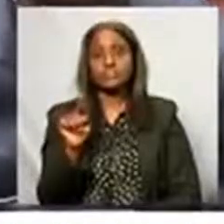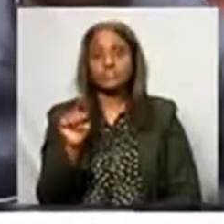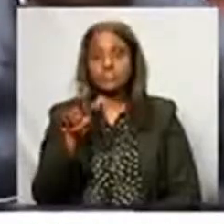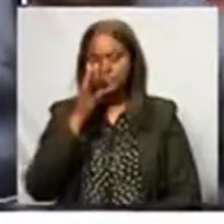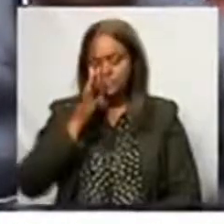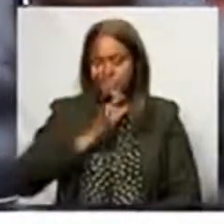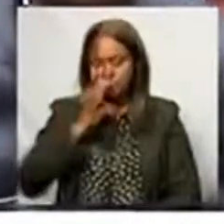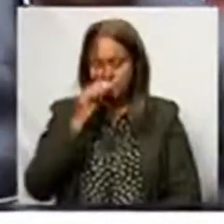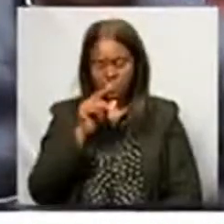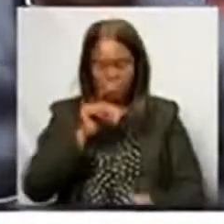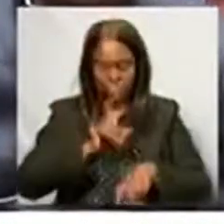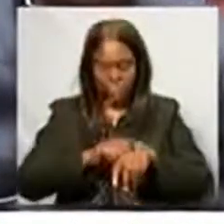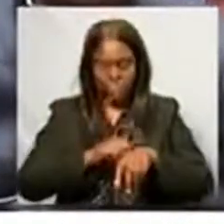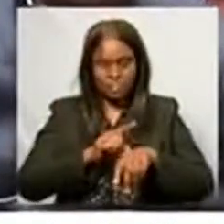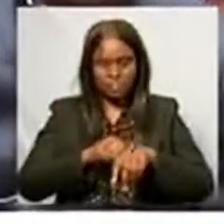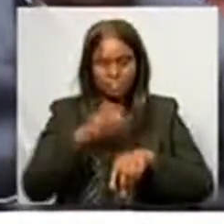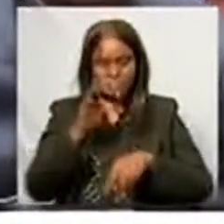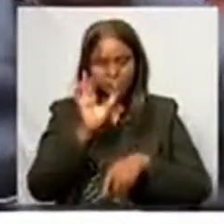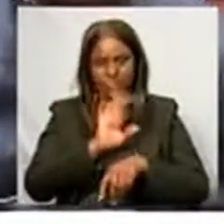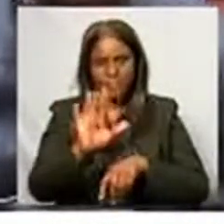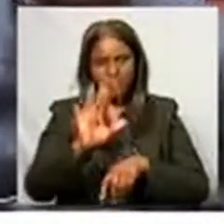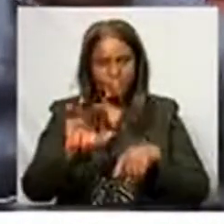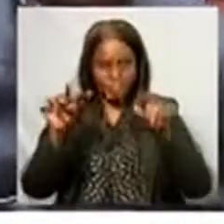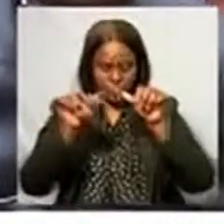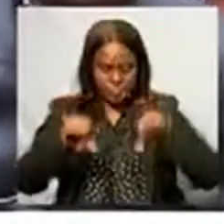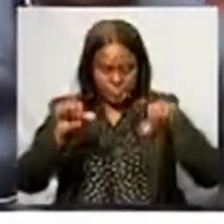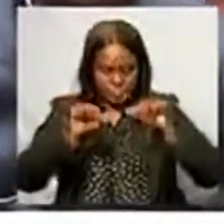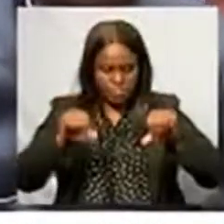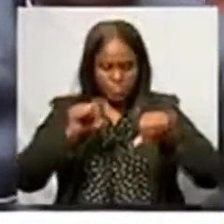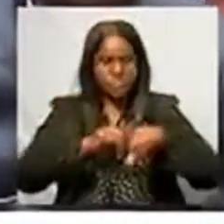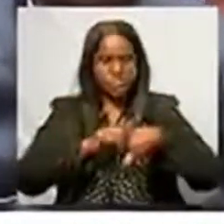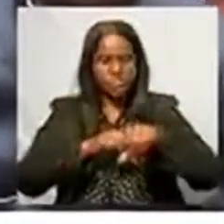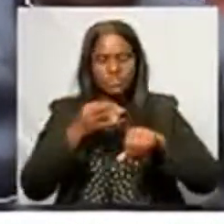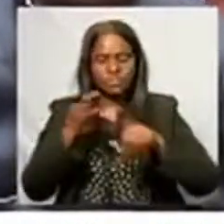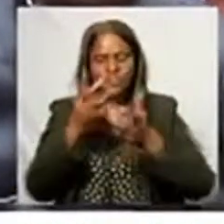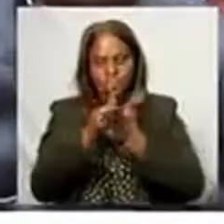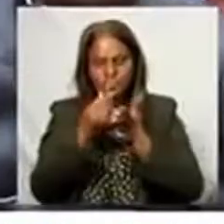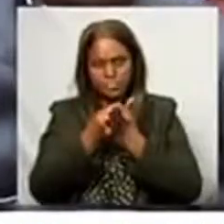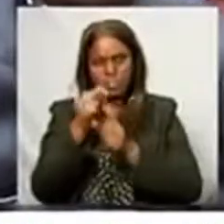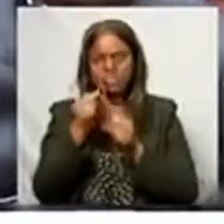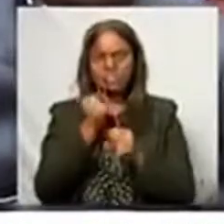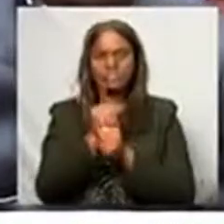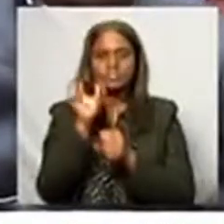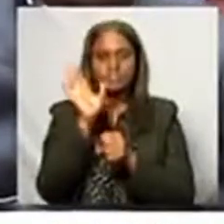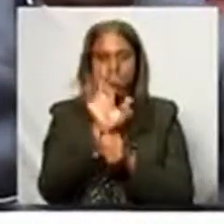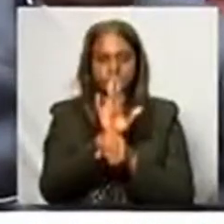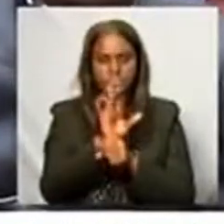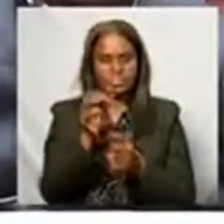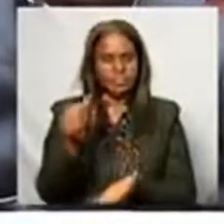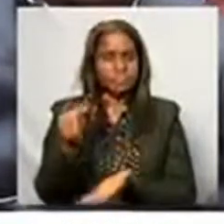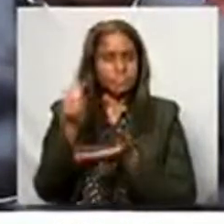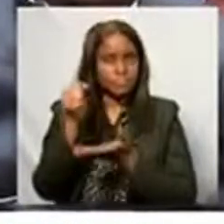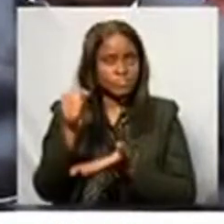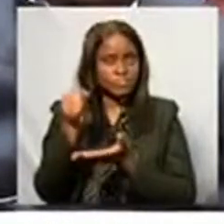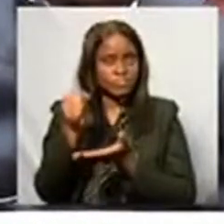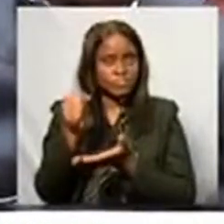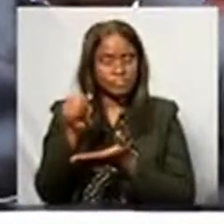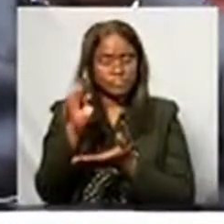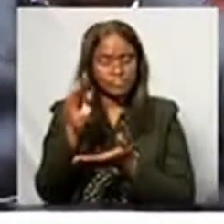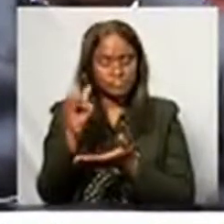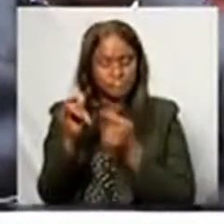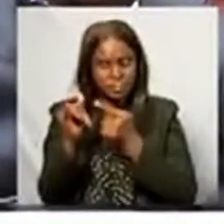Madam Speaker, during the audit period or the financial year, the budget